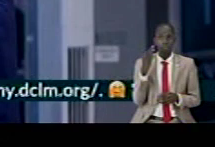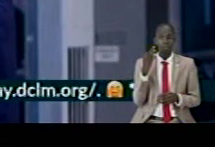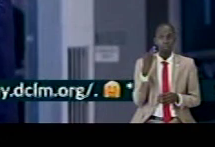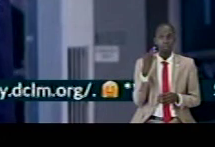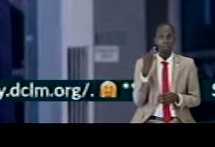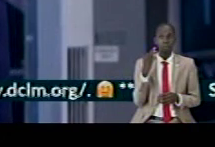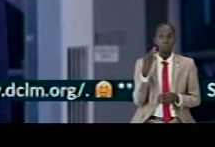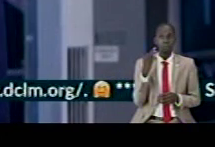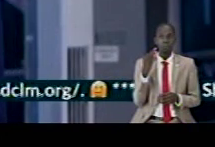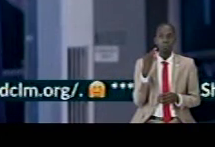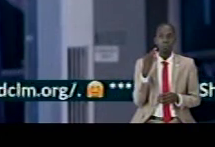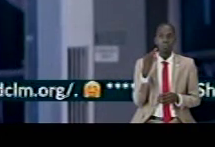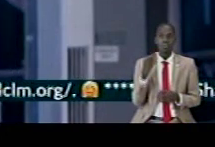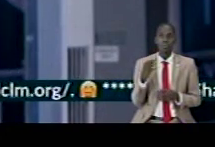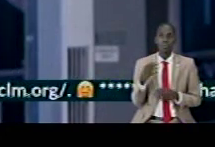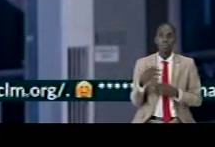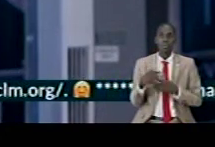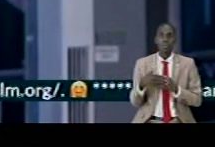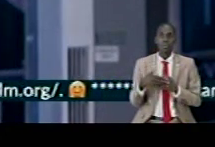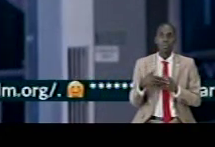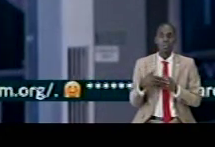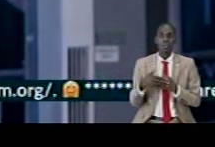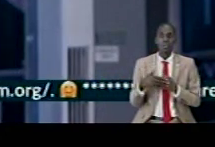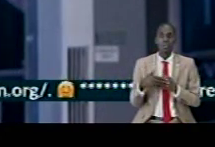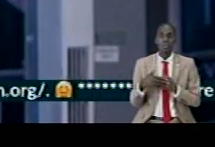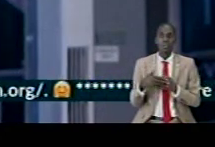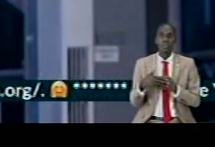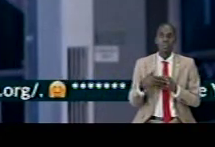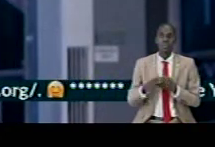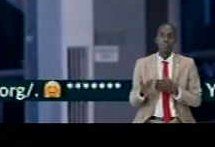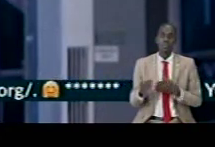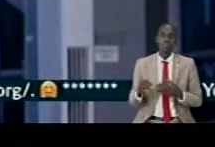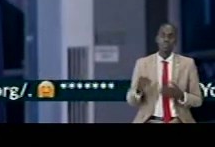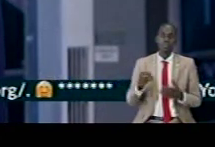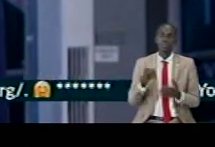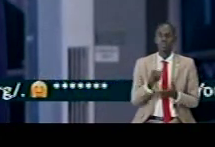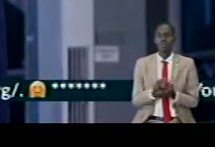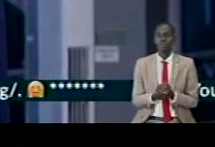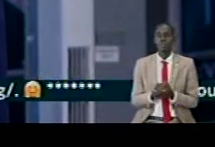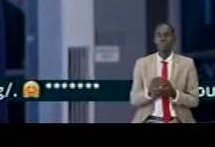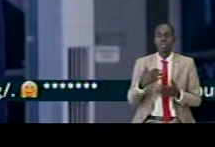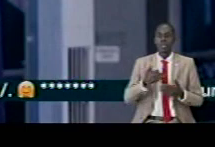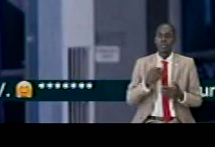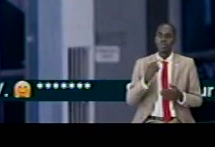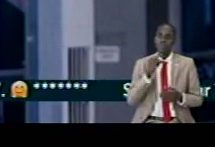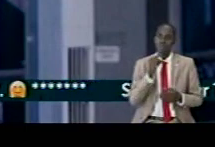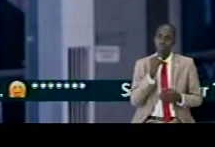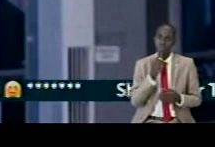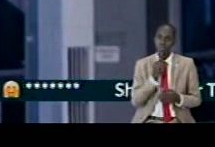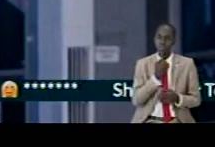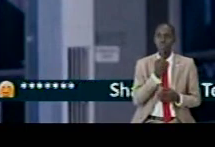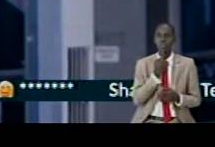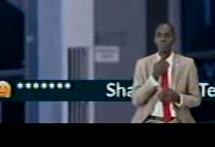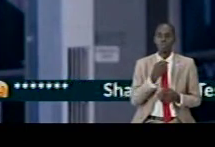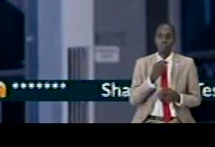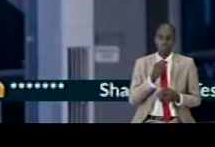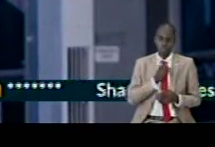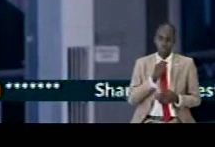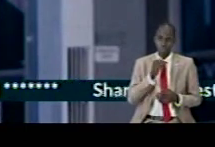After that, I started having cough. I thought it's a mere cough. Within a short